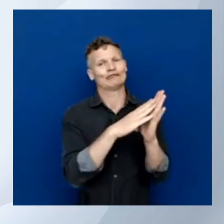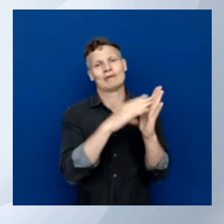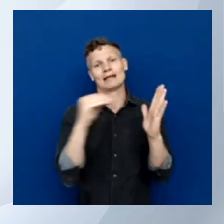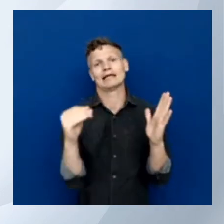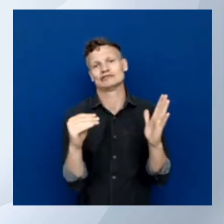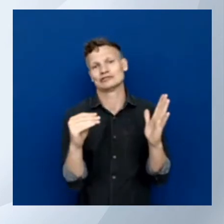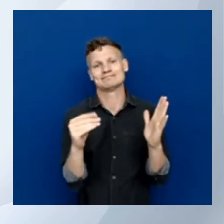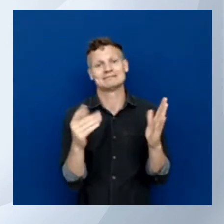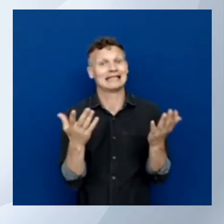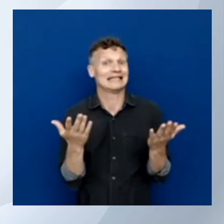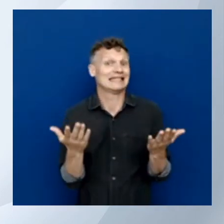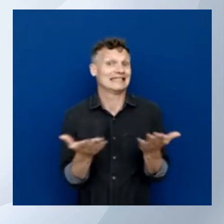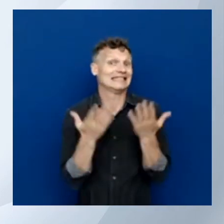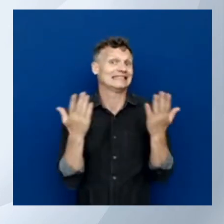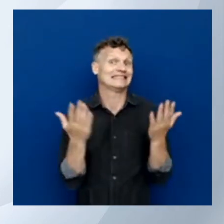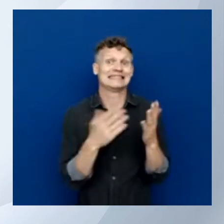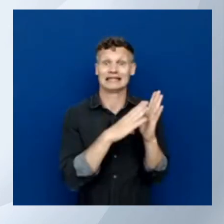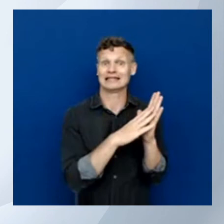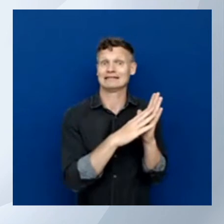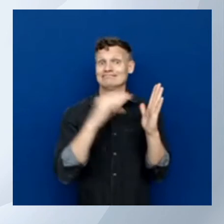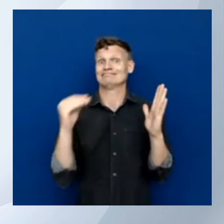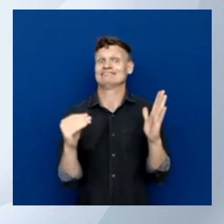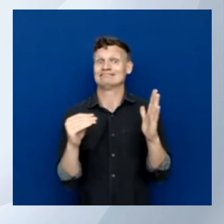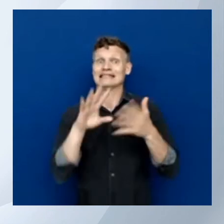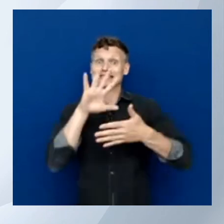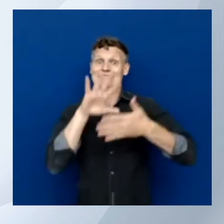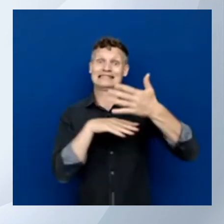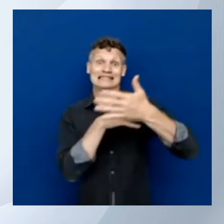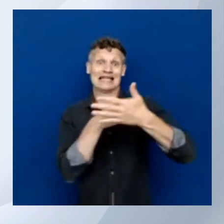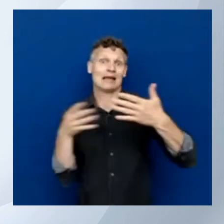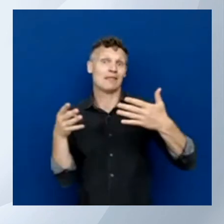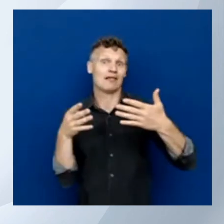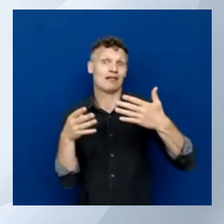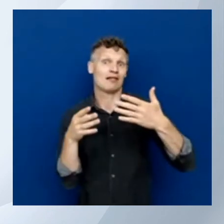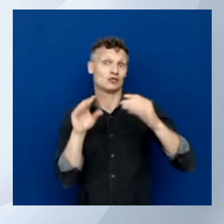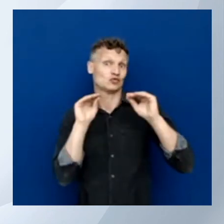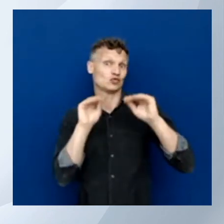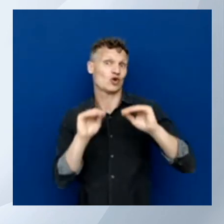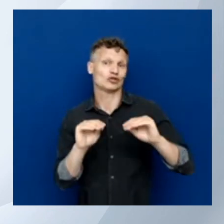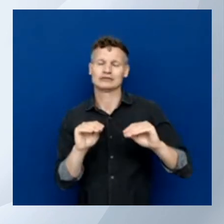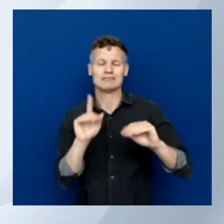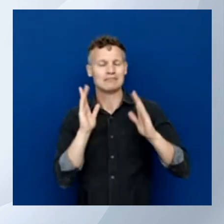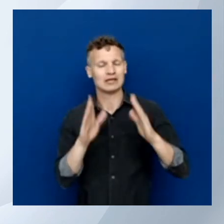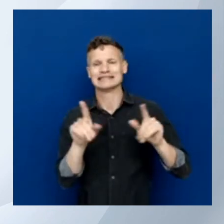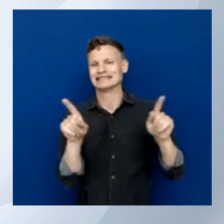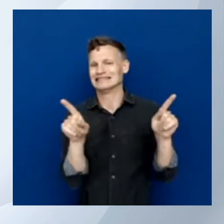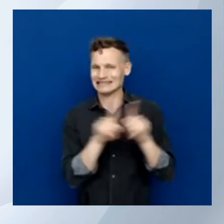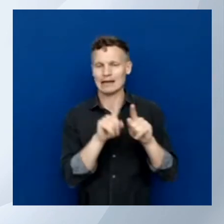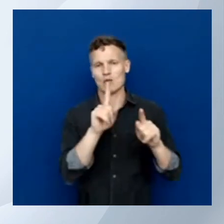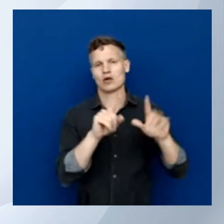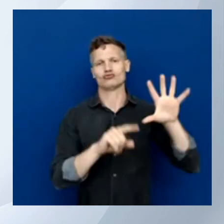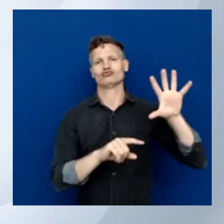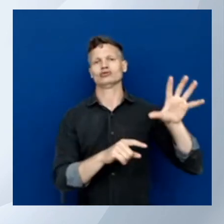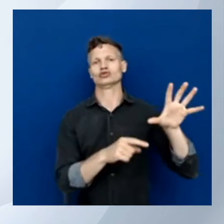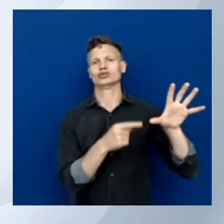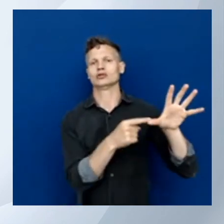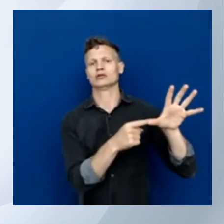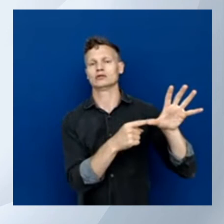easily geo-replicate table storage. It has to be within one region or something similar. And I think it will only do